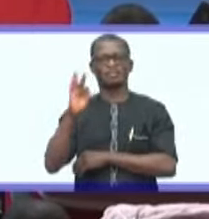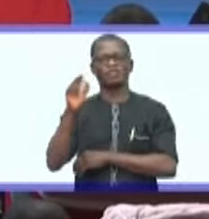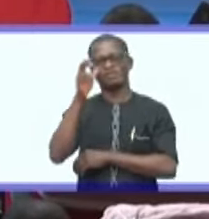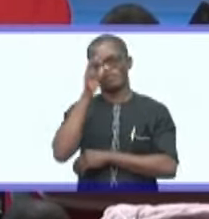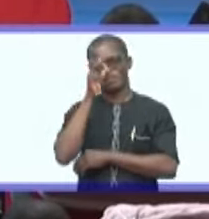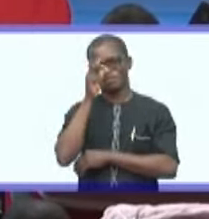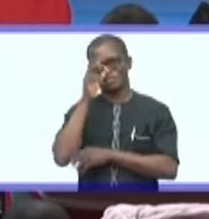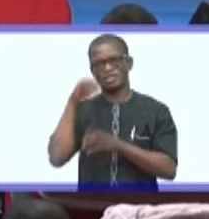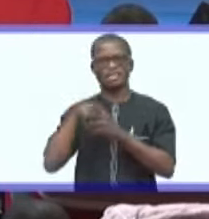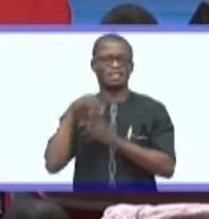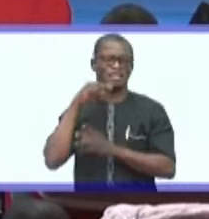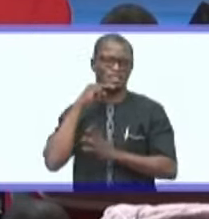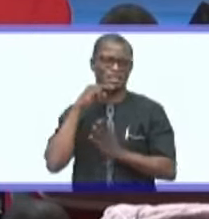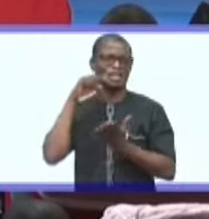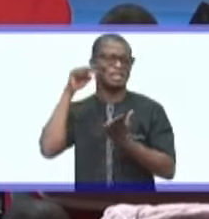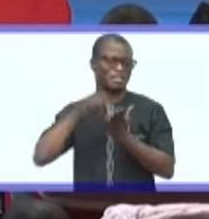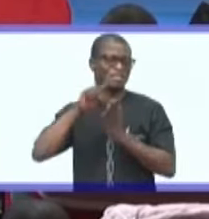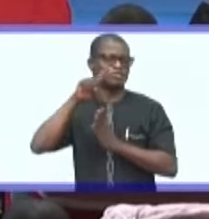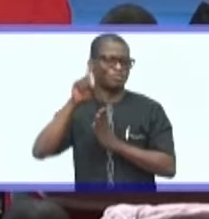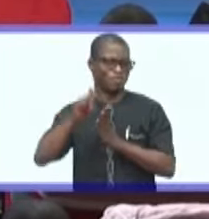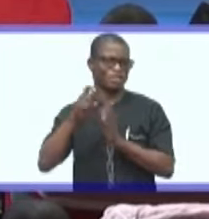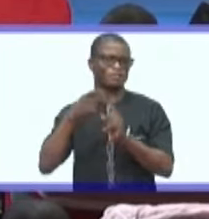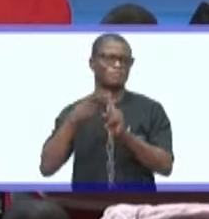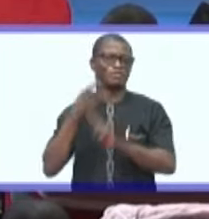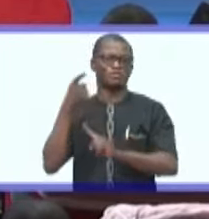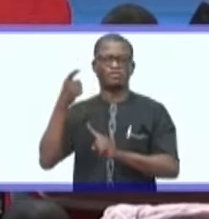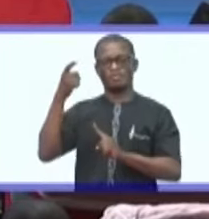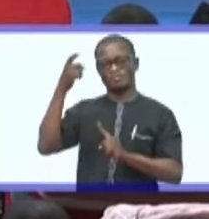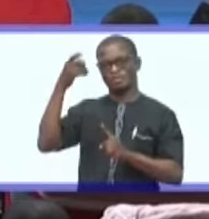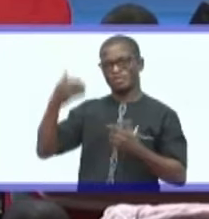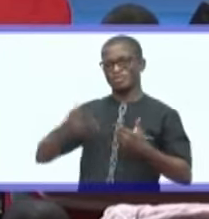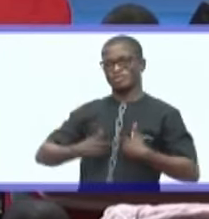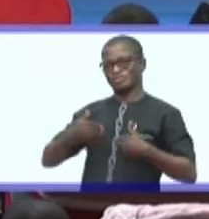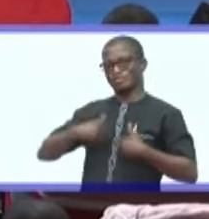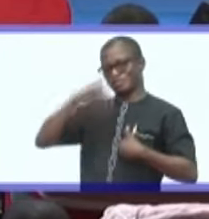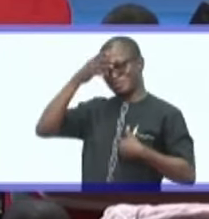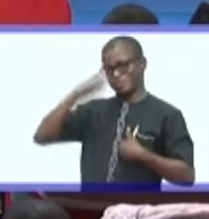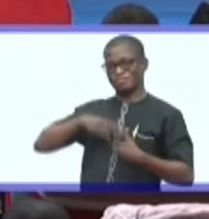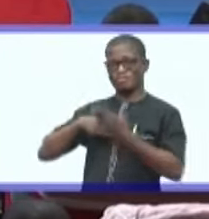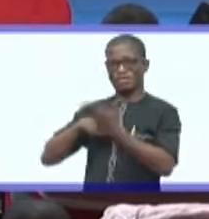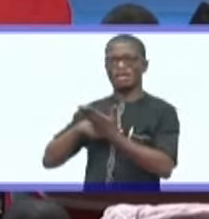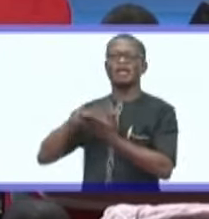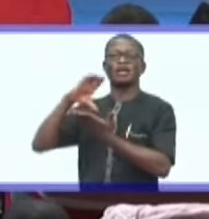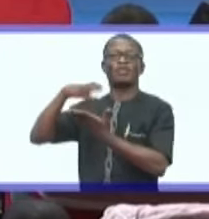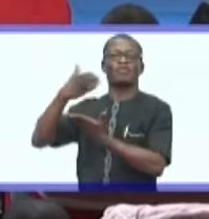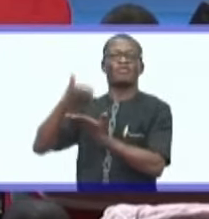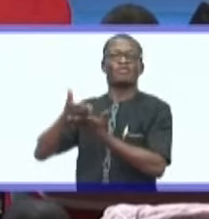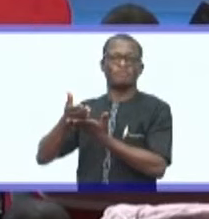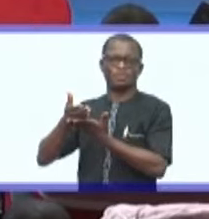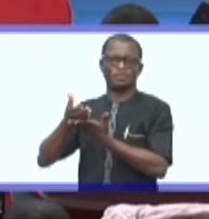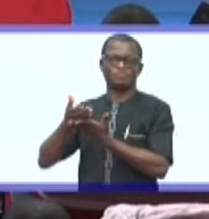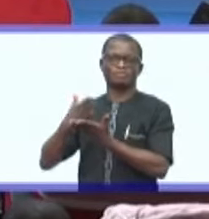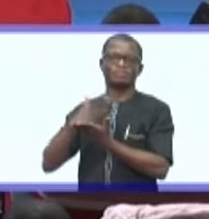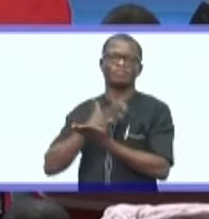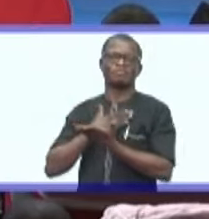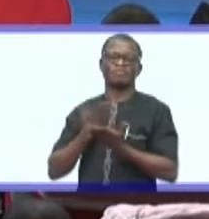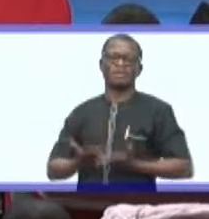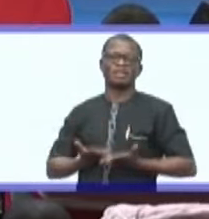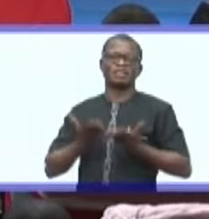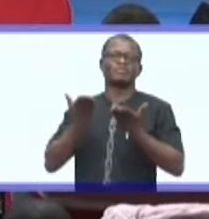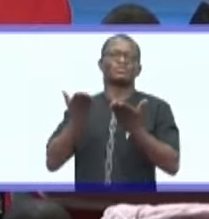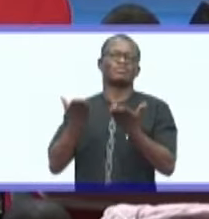corruption in Nigeria. This question from the gentleman simply confirms my